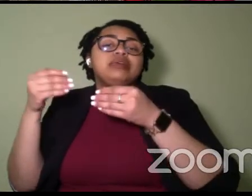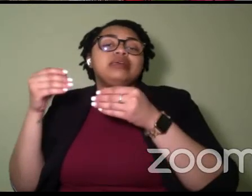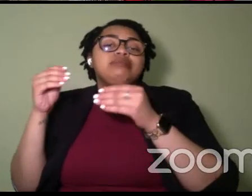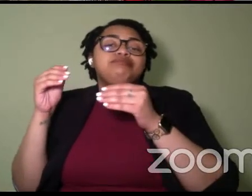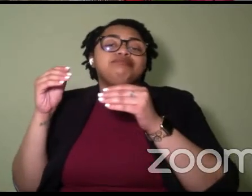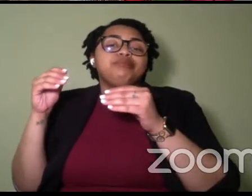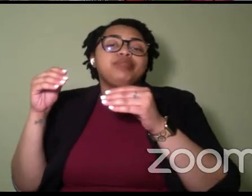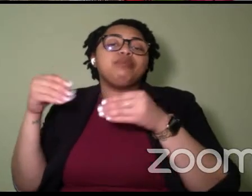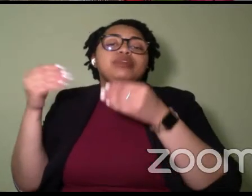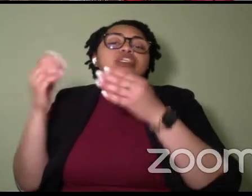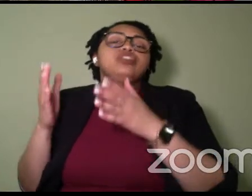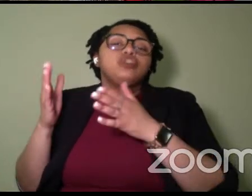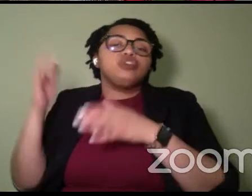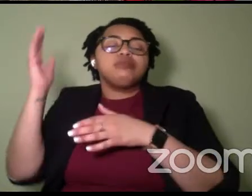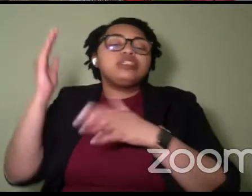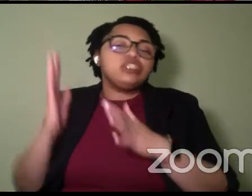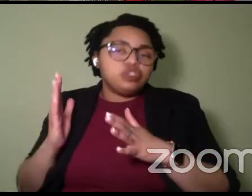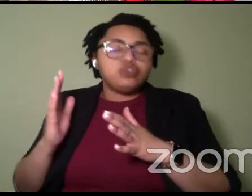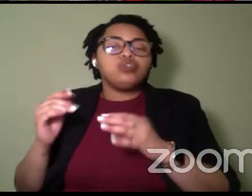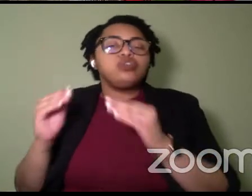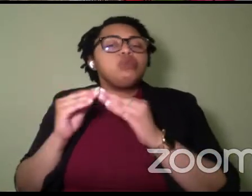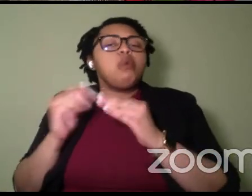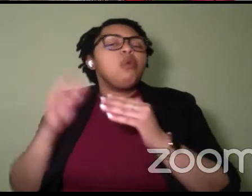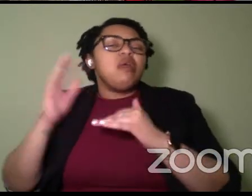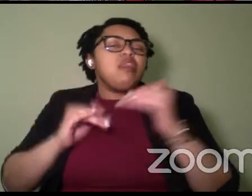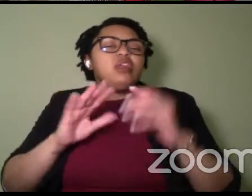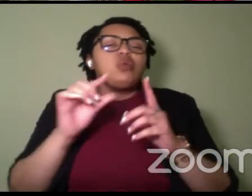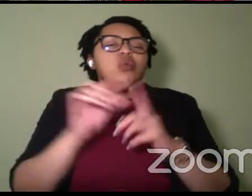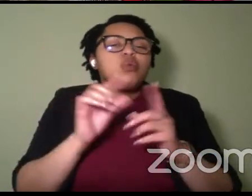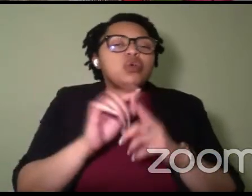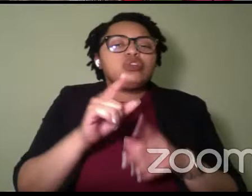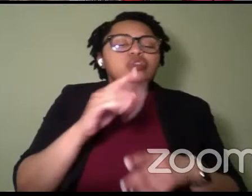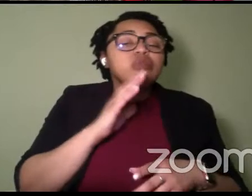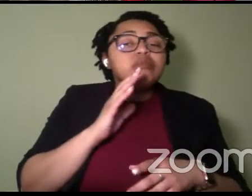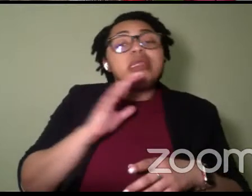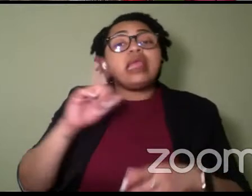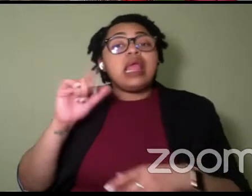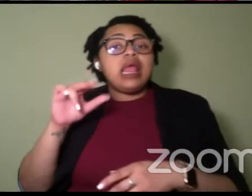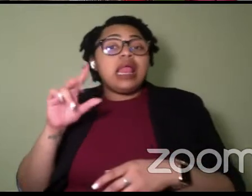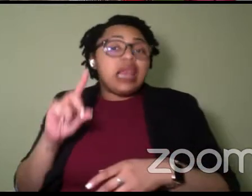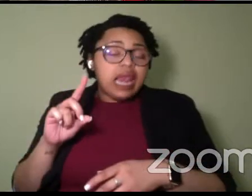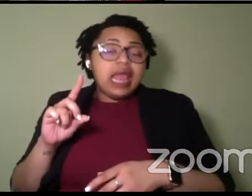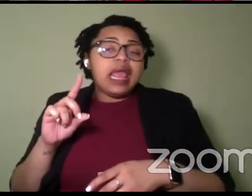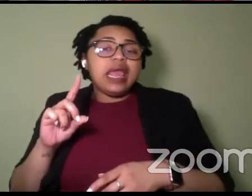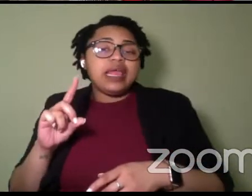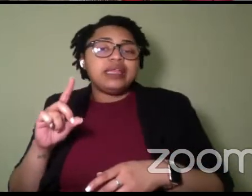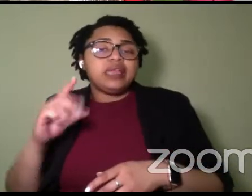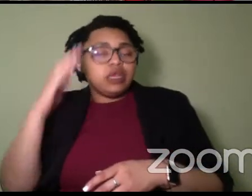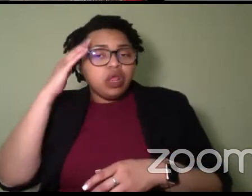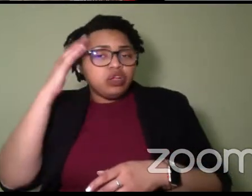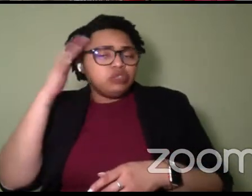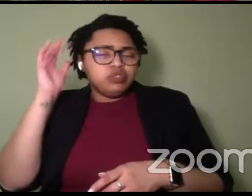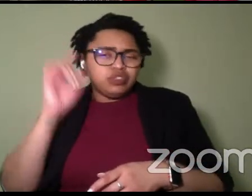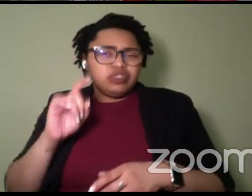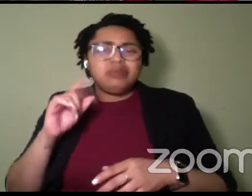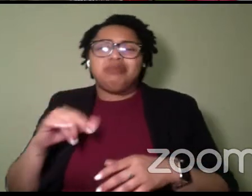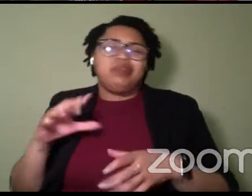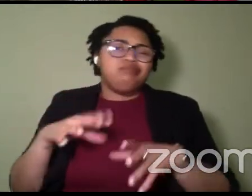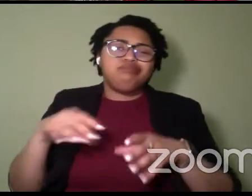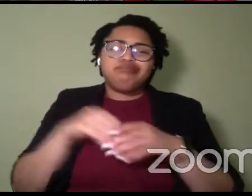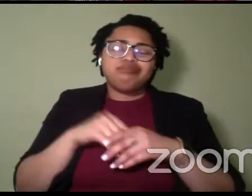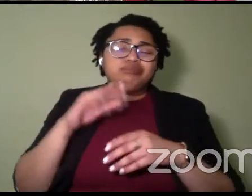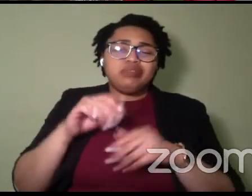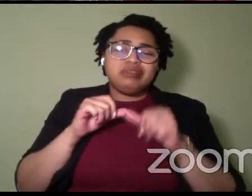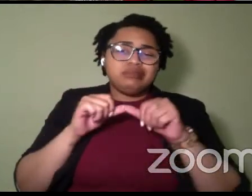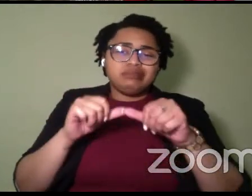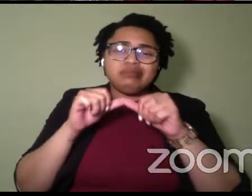the words you speak. Land acknowledgement should be a part of a consistent and dedicated self